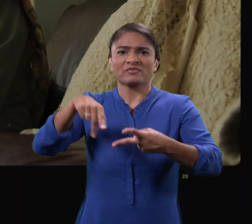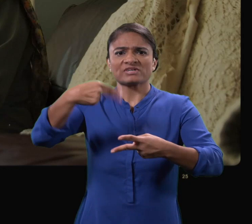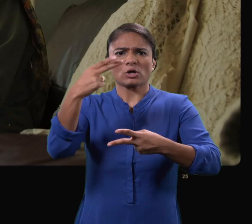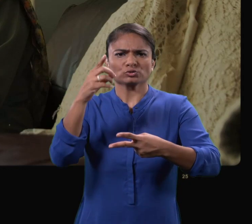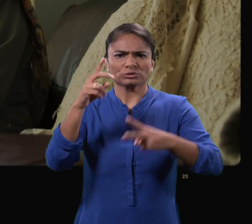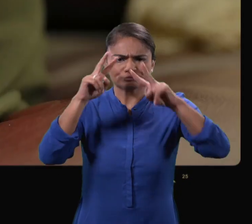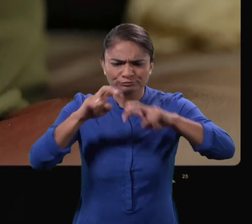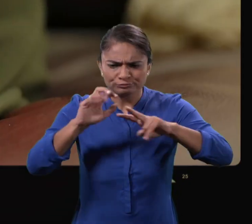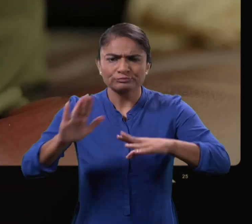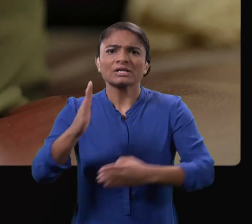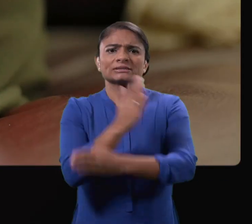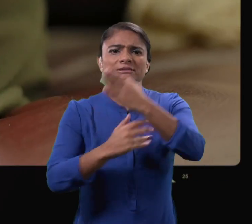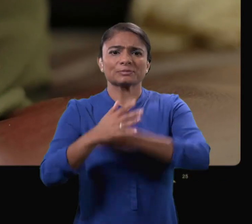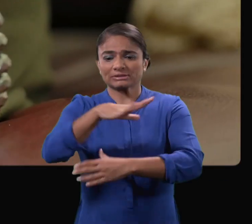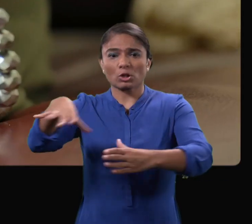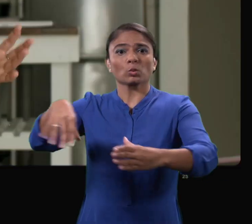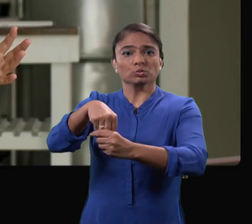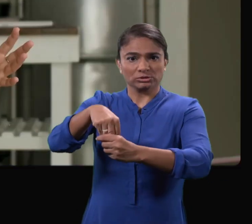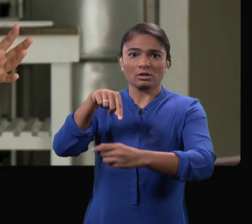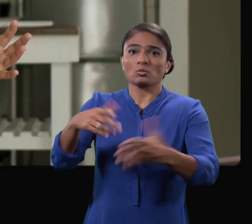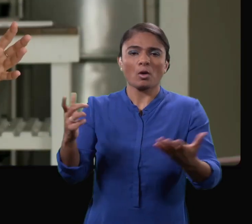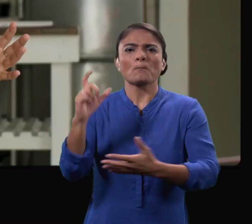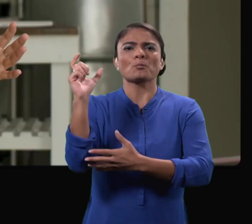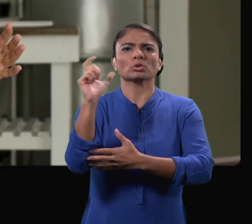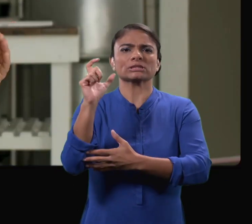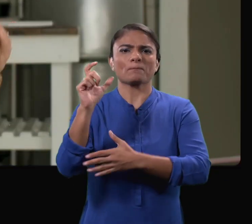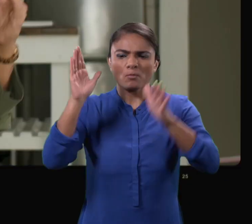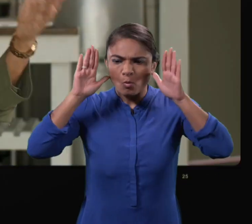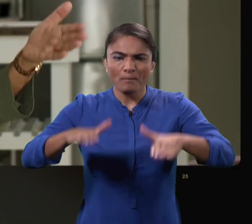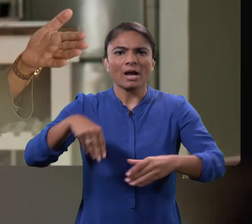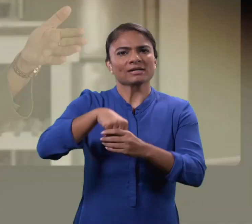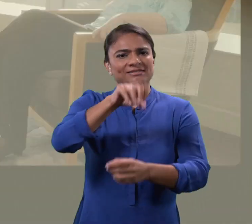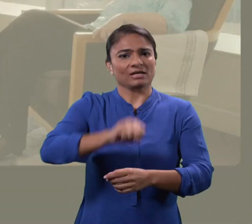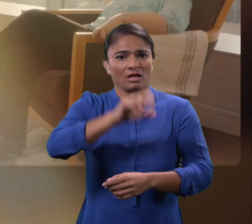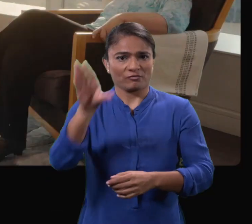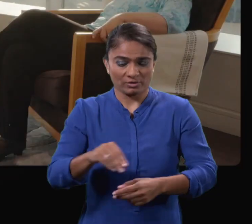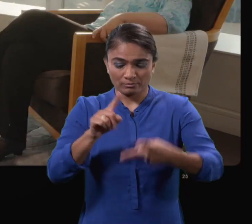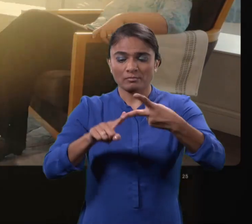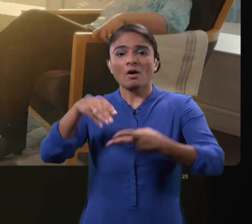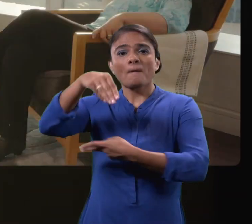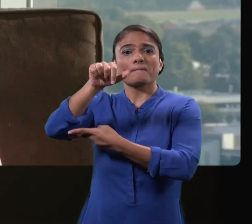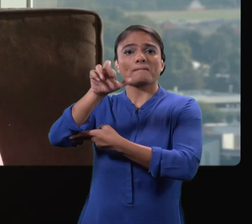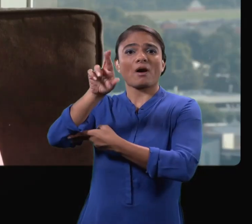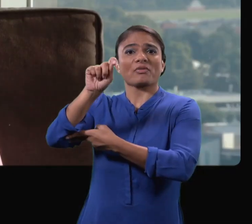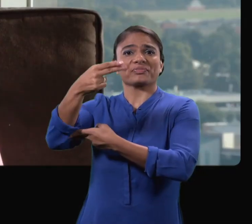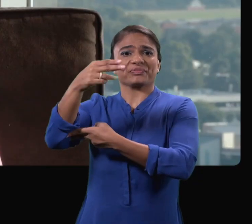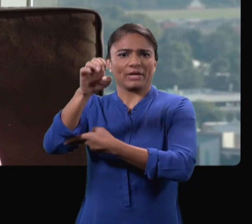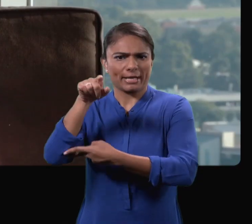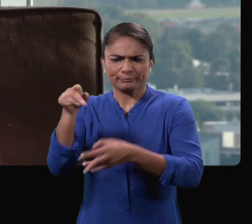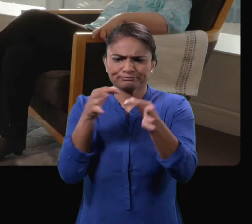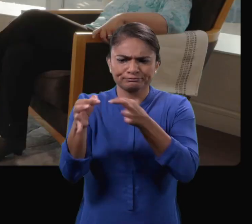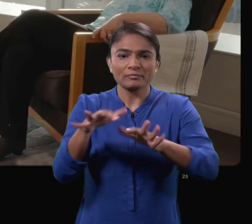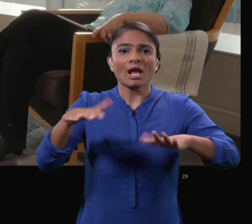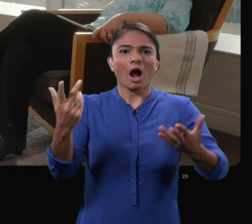her PhD exploring disability inclusion within the Muslim Ummah in South Africa. We speak to Marthe-Marie Kohne